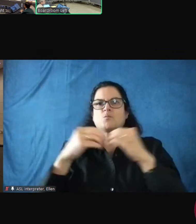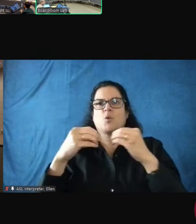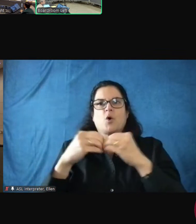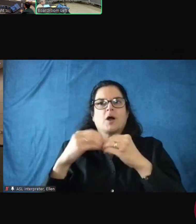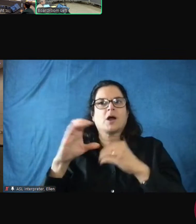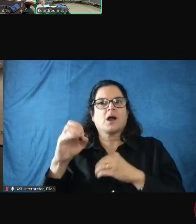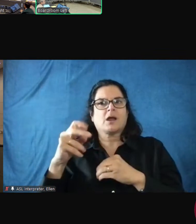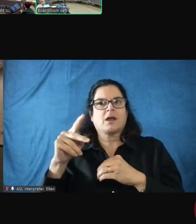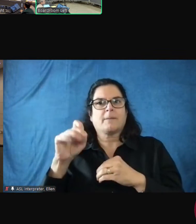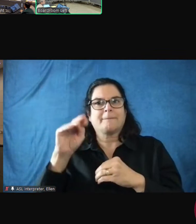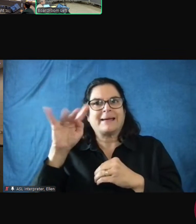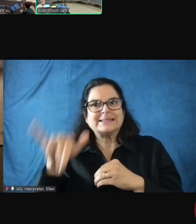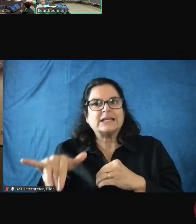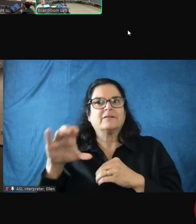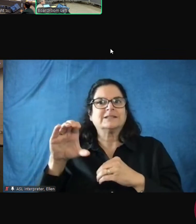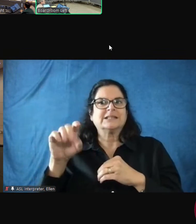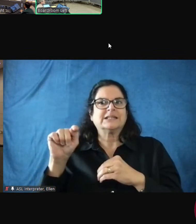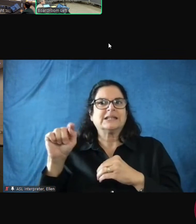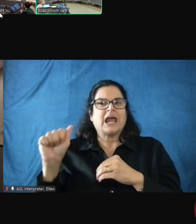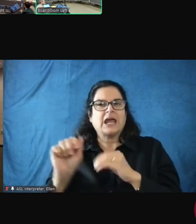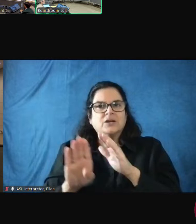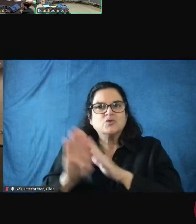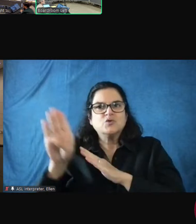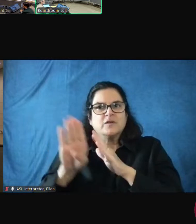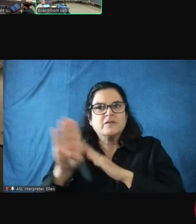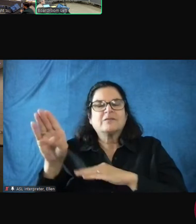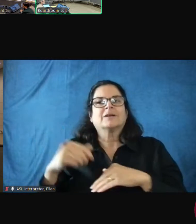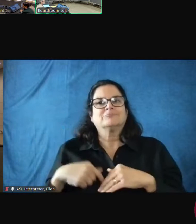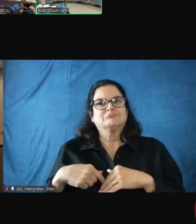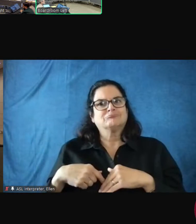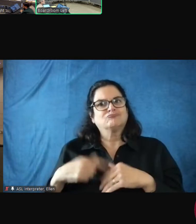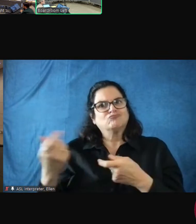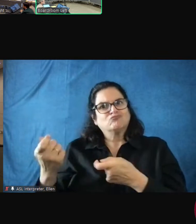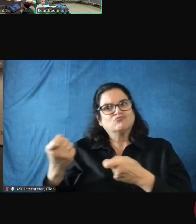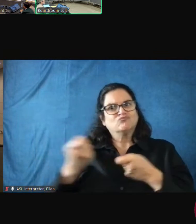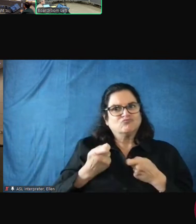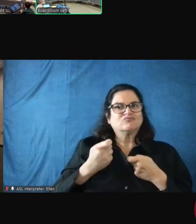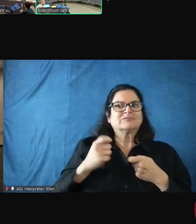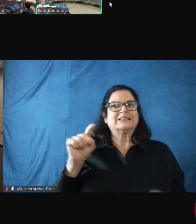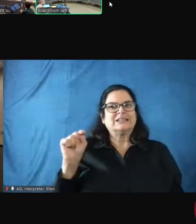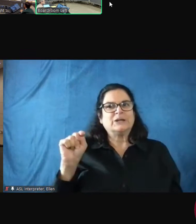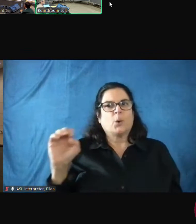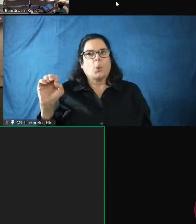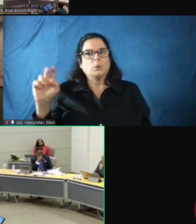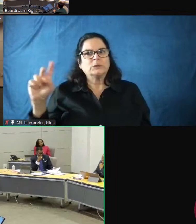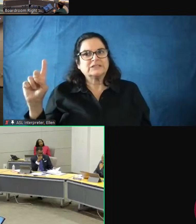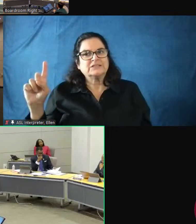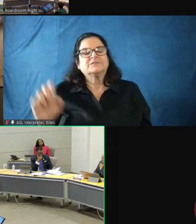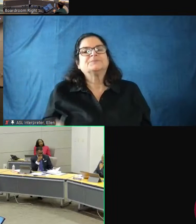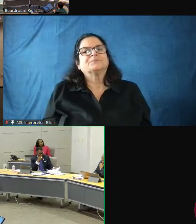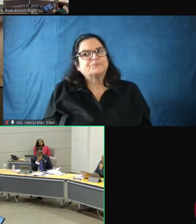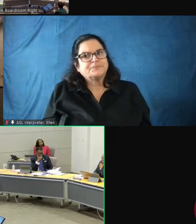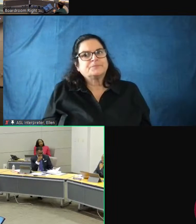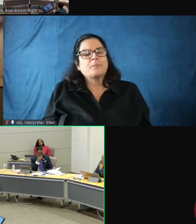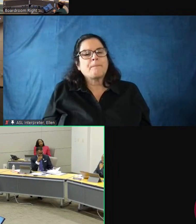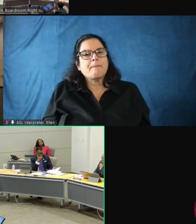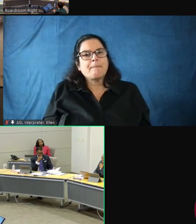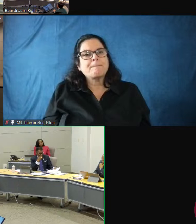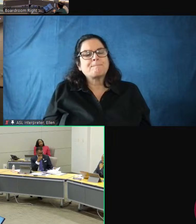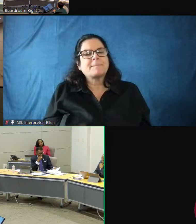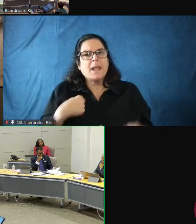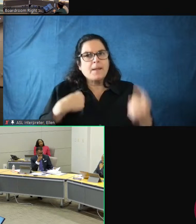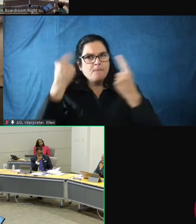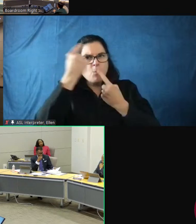land and be a driver of TOD. And so I